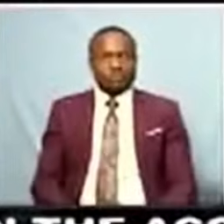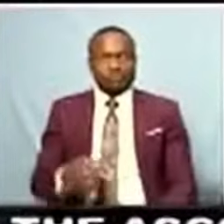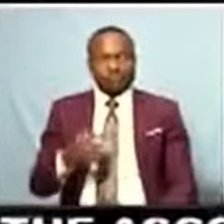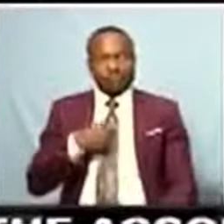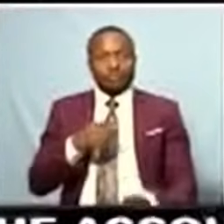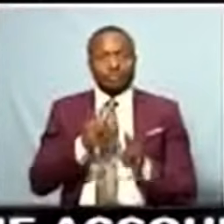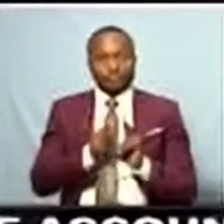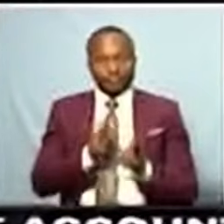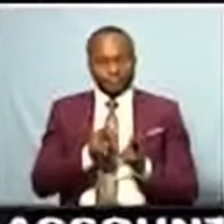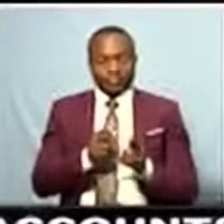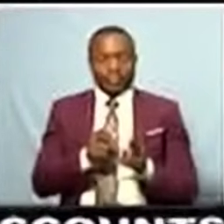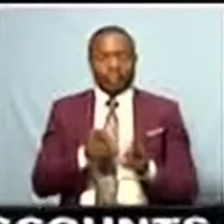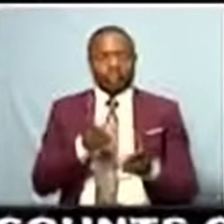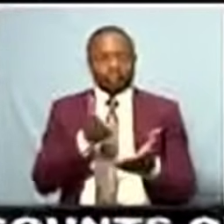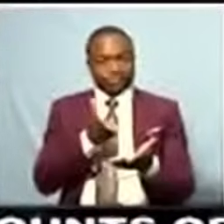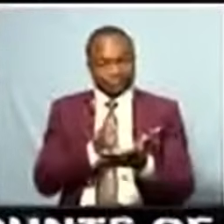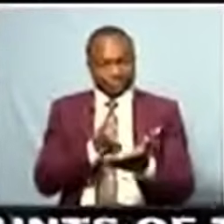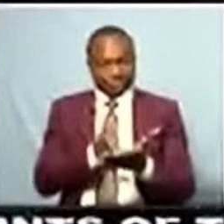in affirmative,